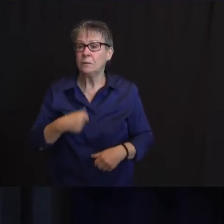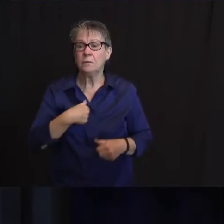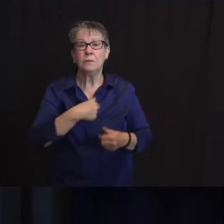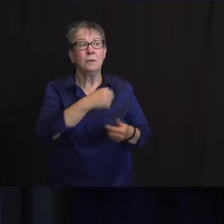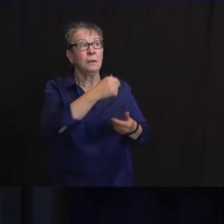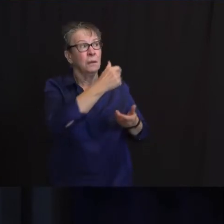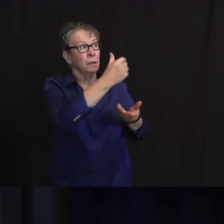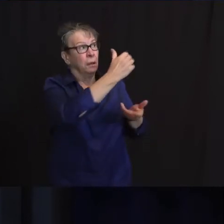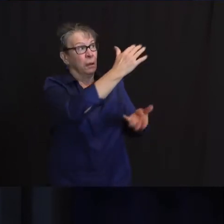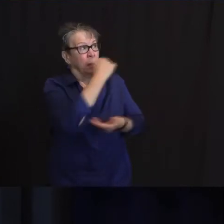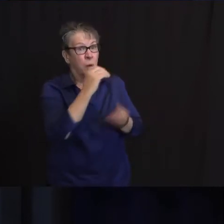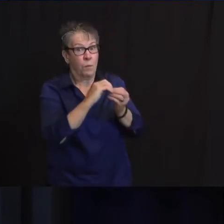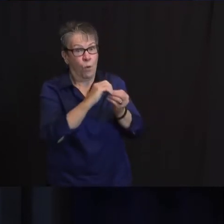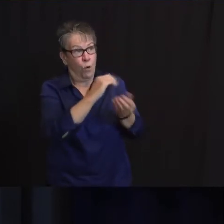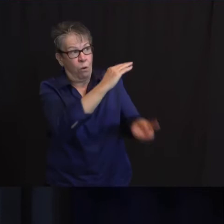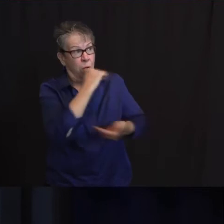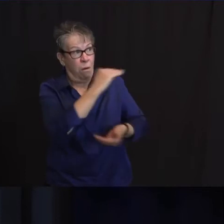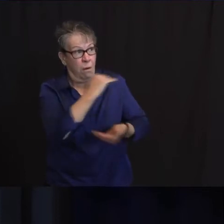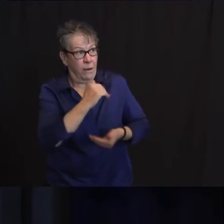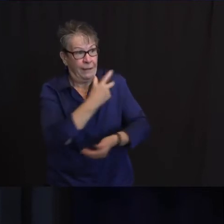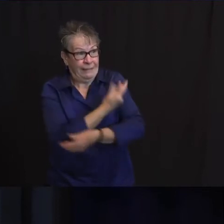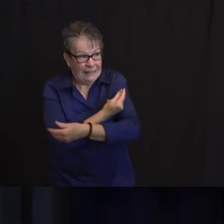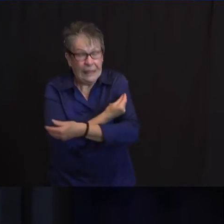we are reporting a total of